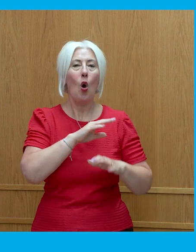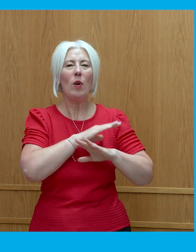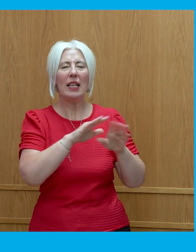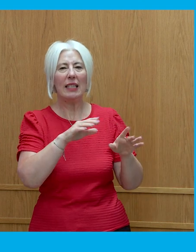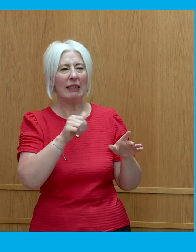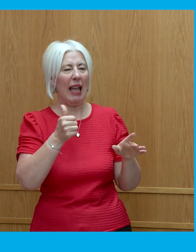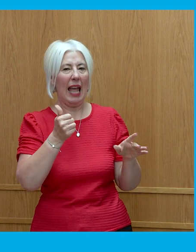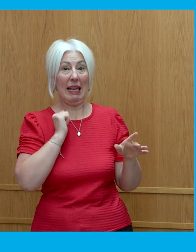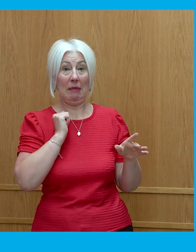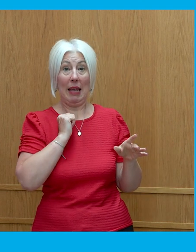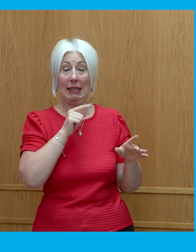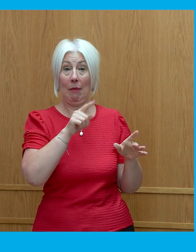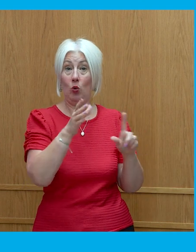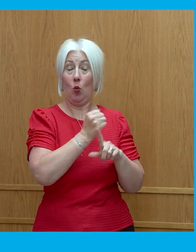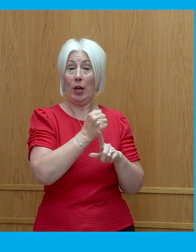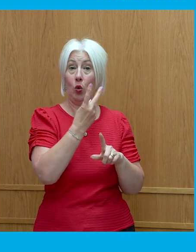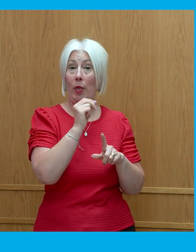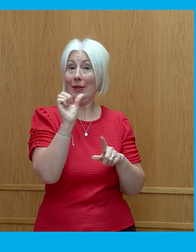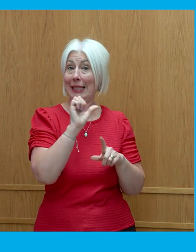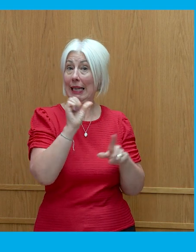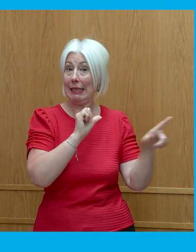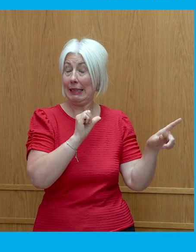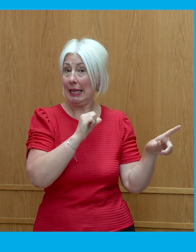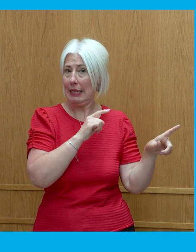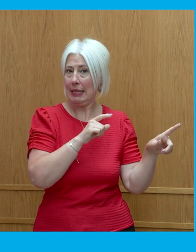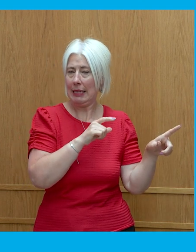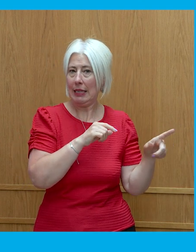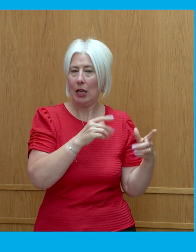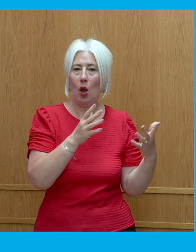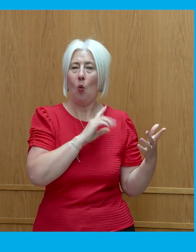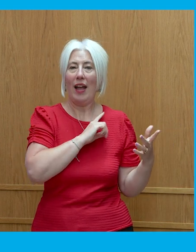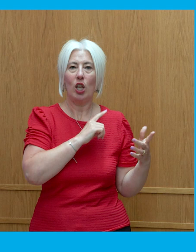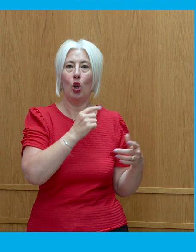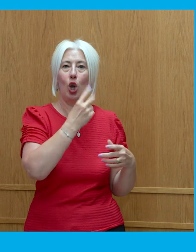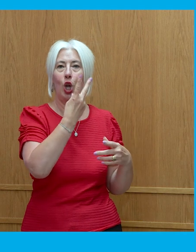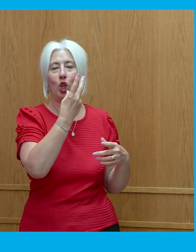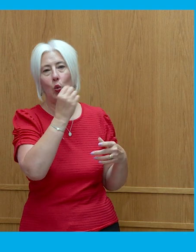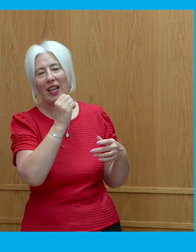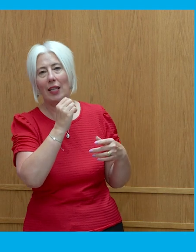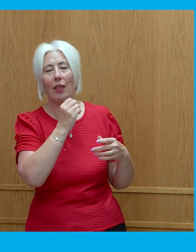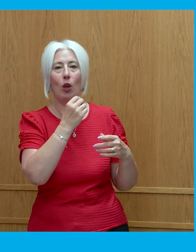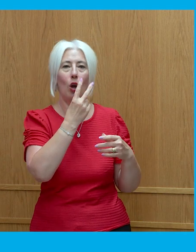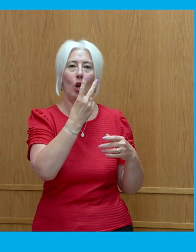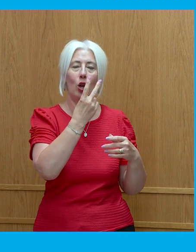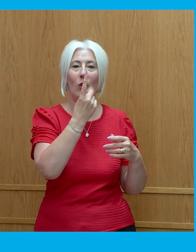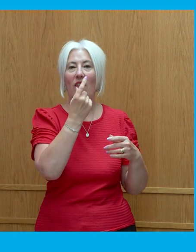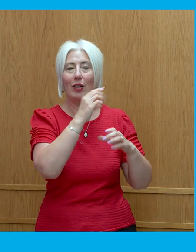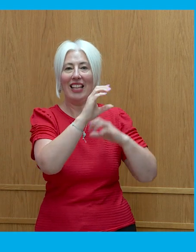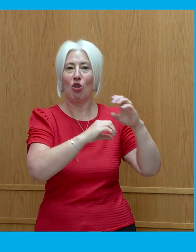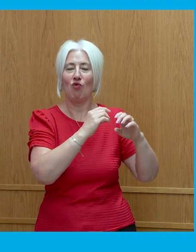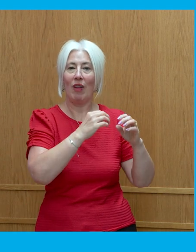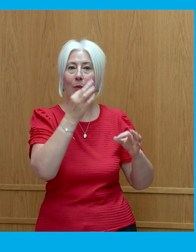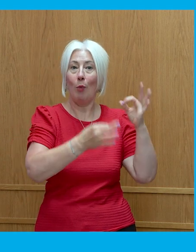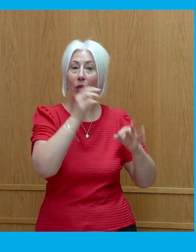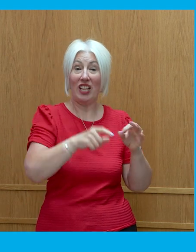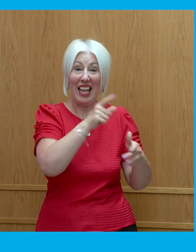him in 2016 is he was not a 20th or 21st century politician. I've said this a lot, but